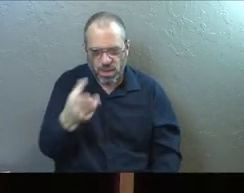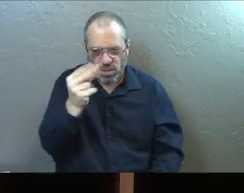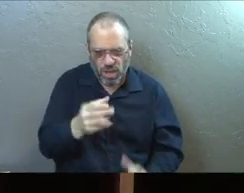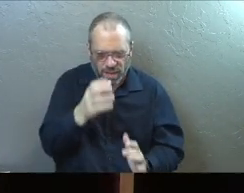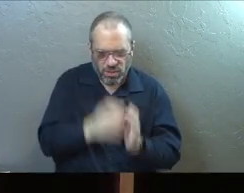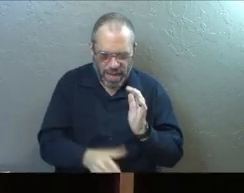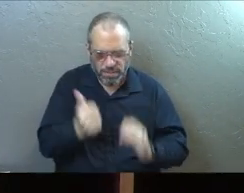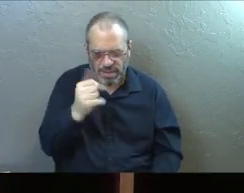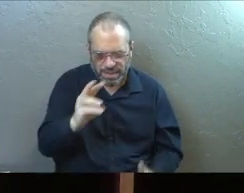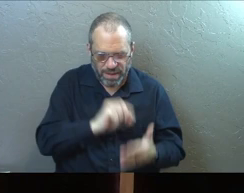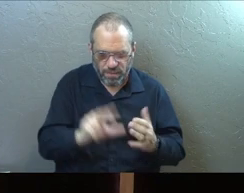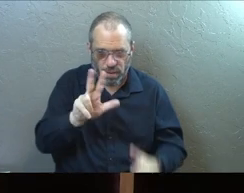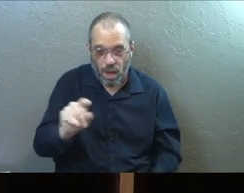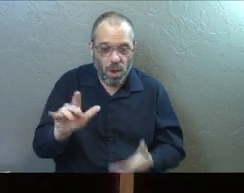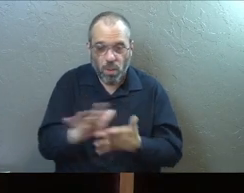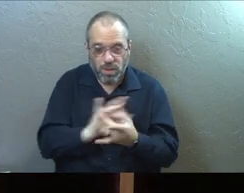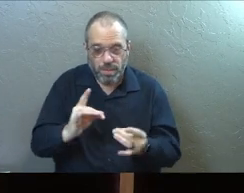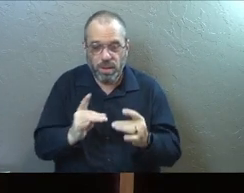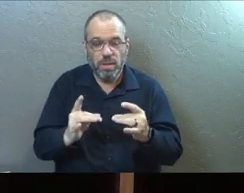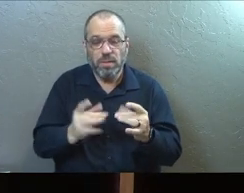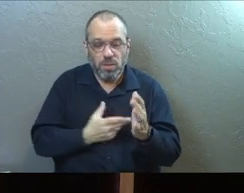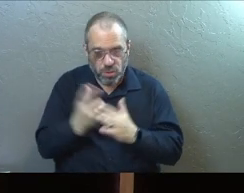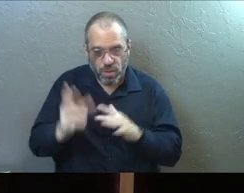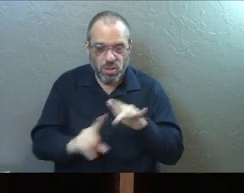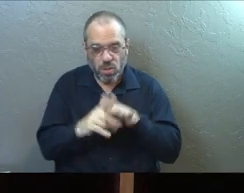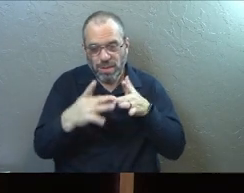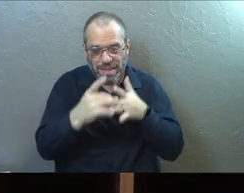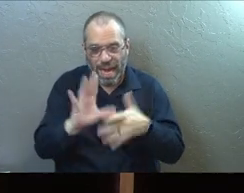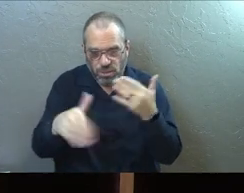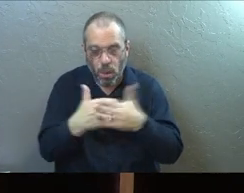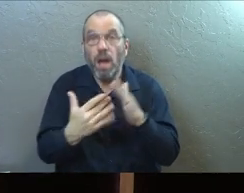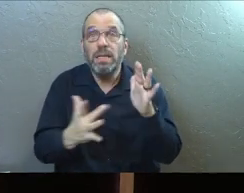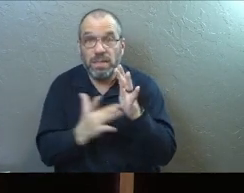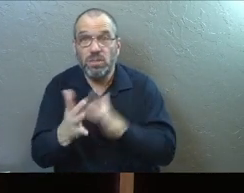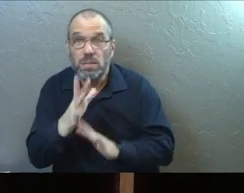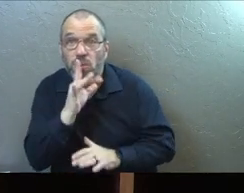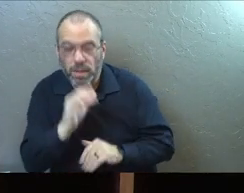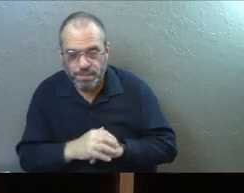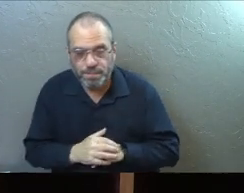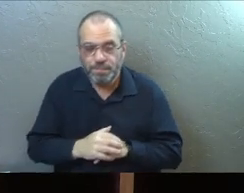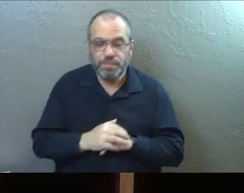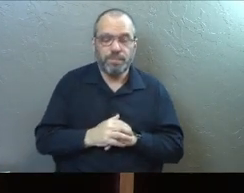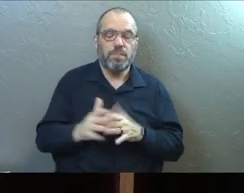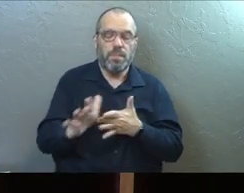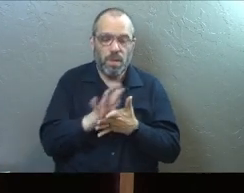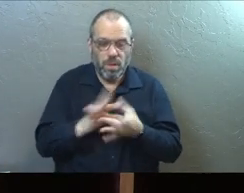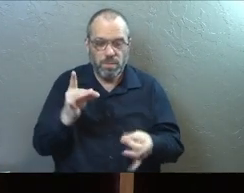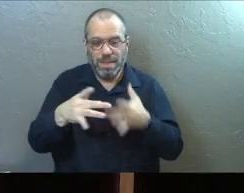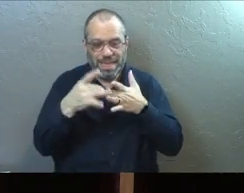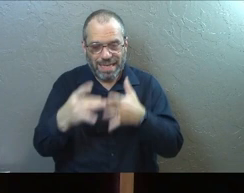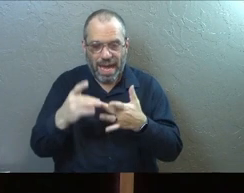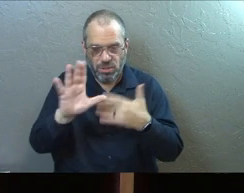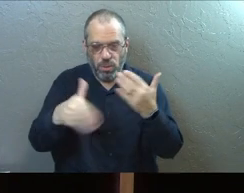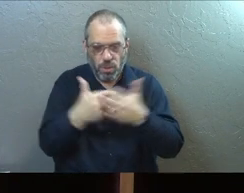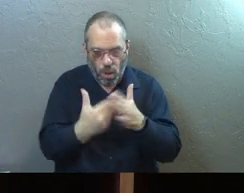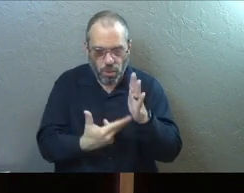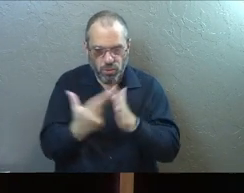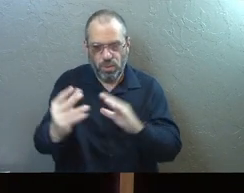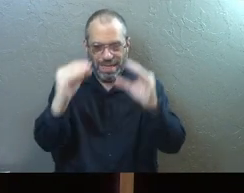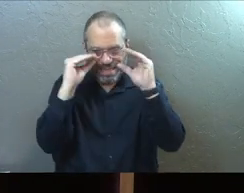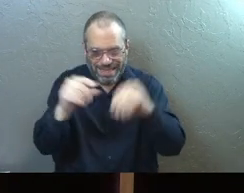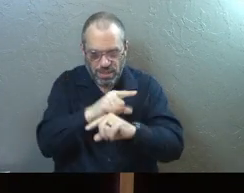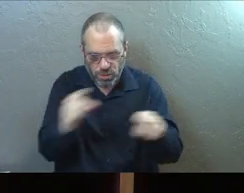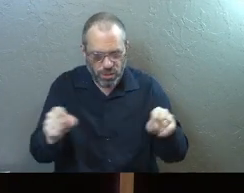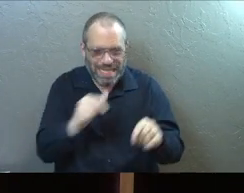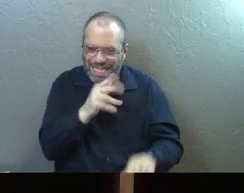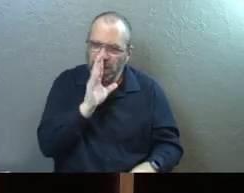John 16:13, when the Spirit of truth comes, he will guide you into all truth. This is Jesus talking. The Holy Spirit's the one who's going to teach you.